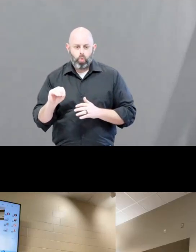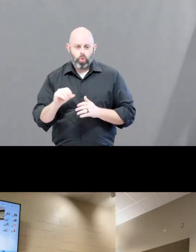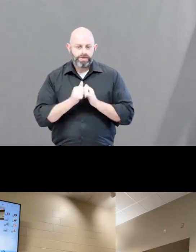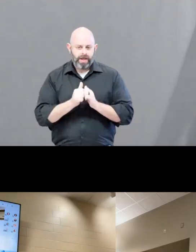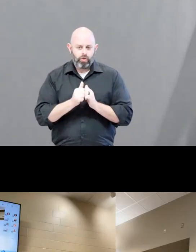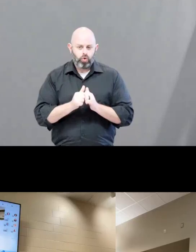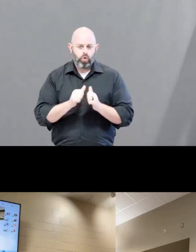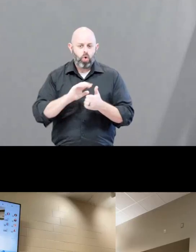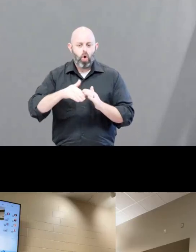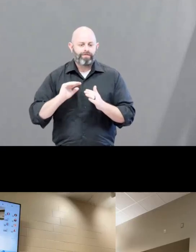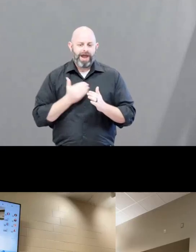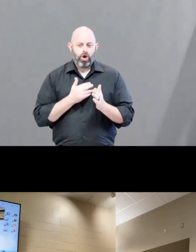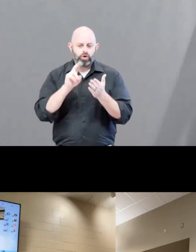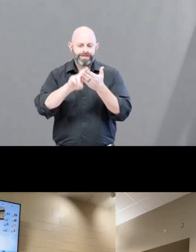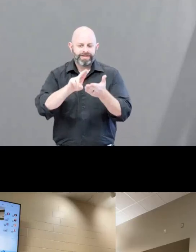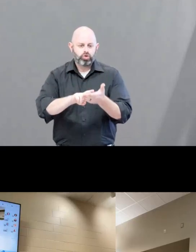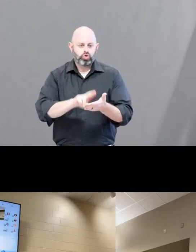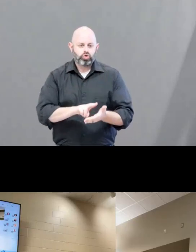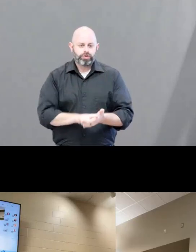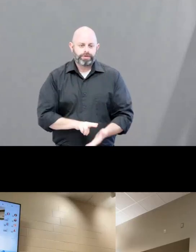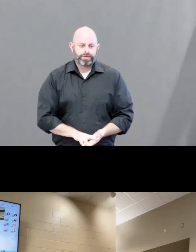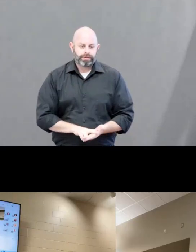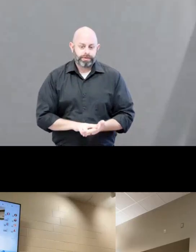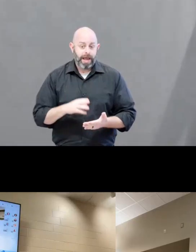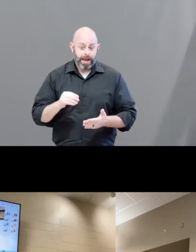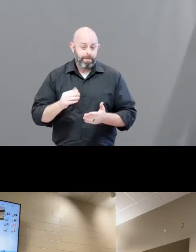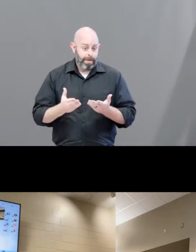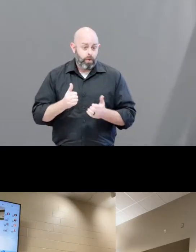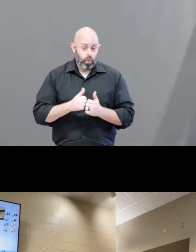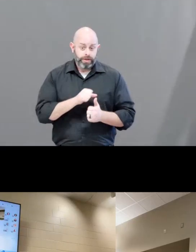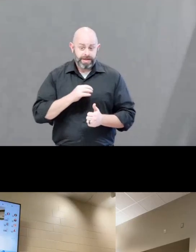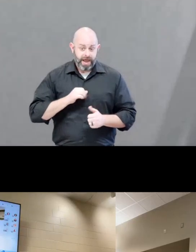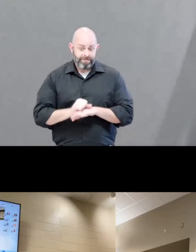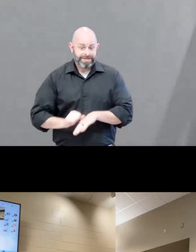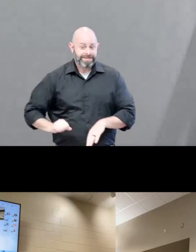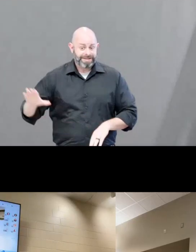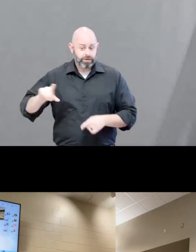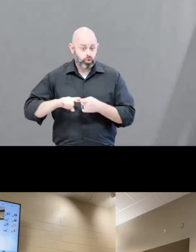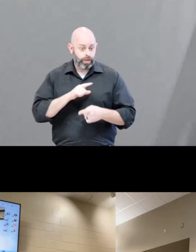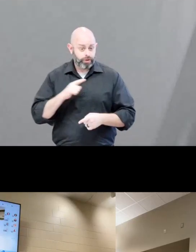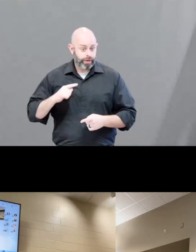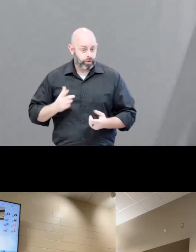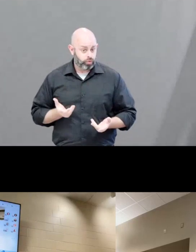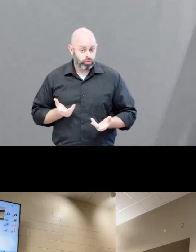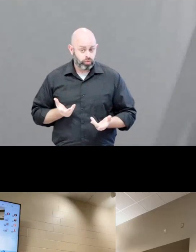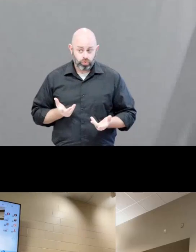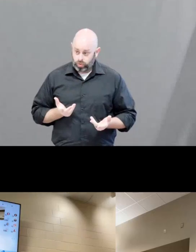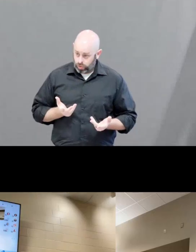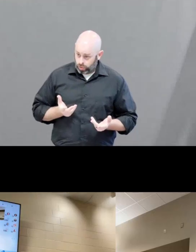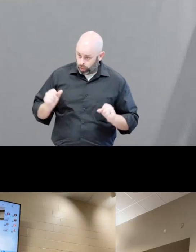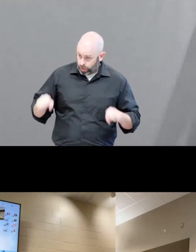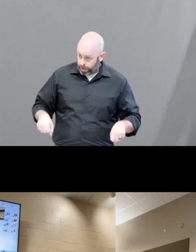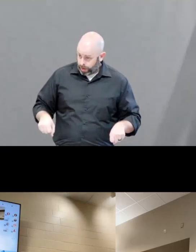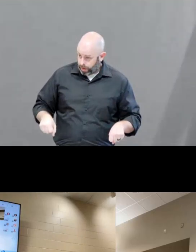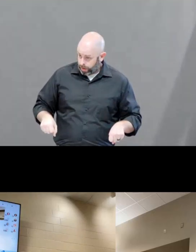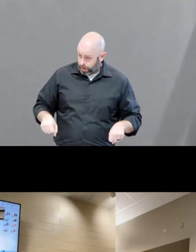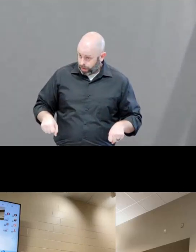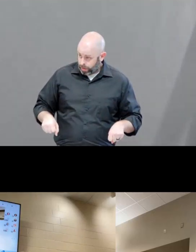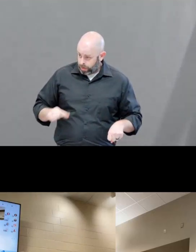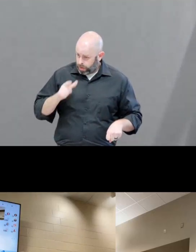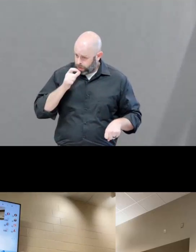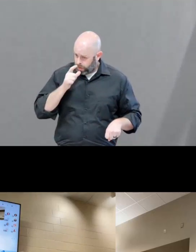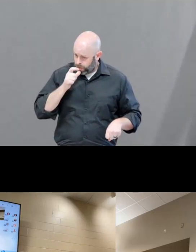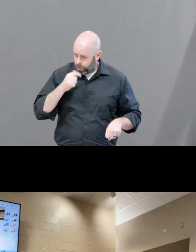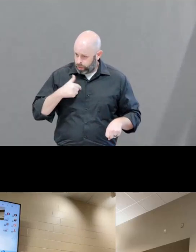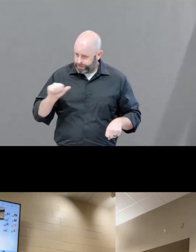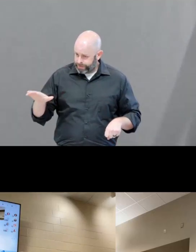board signatures and staff yes, to send to, I'm not sure you send it to, I guess it's Buck Newton in that